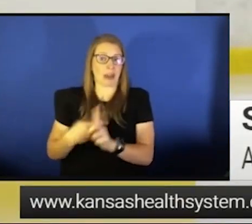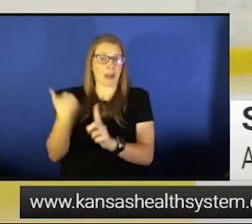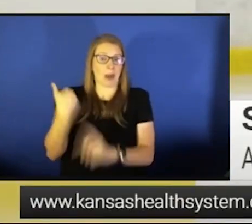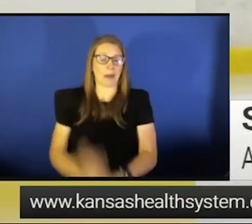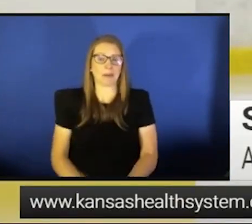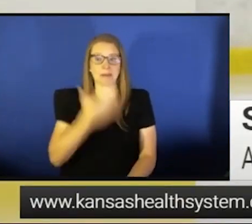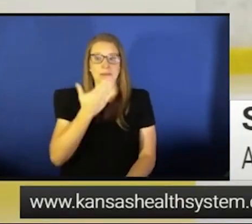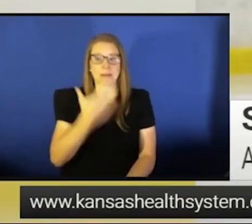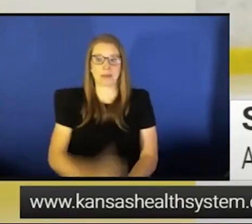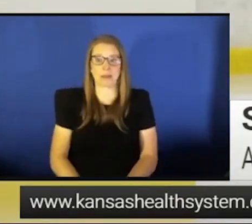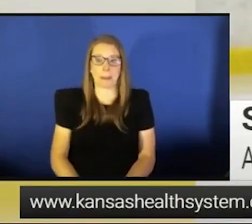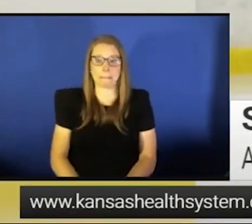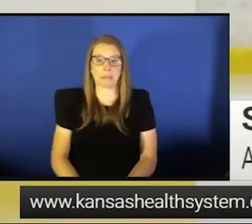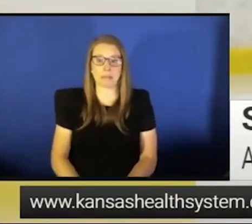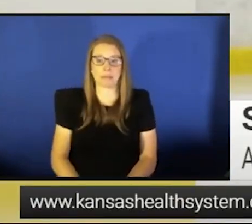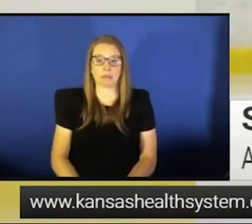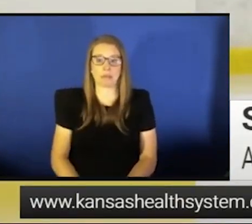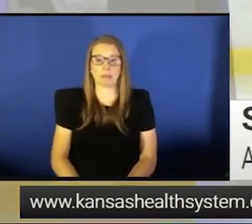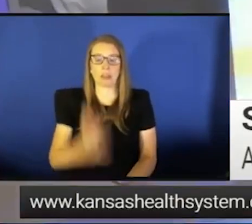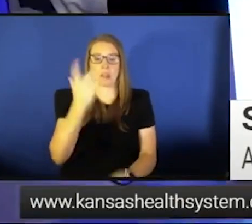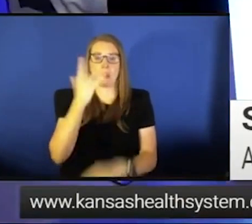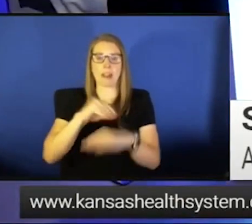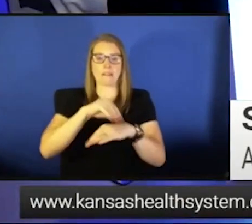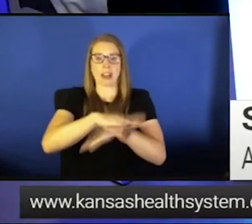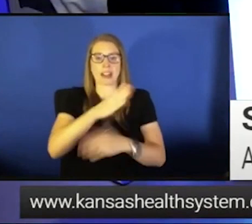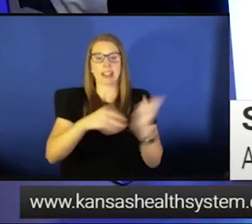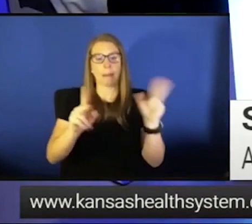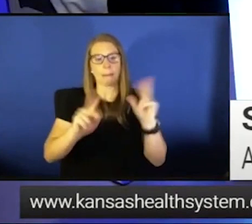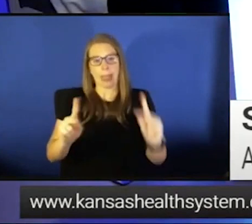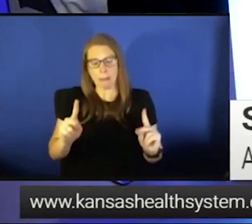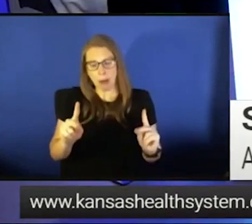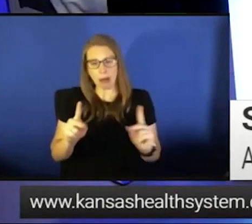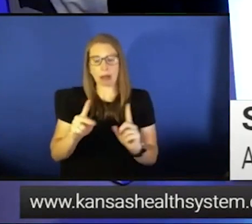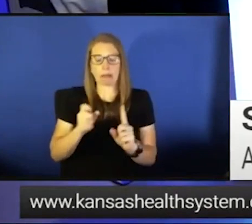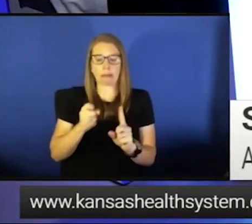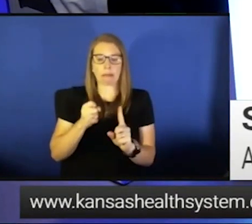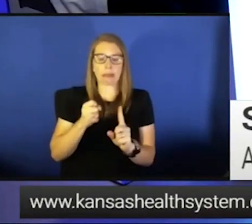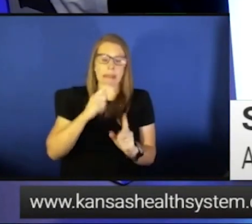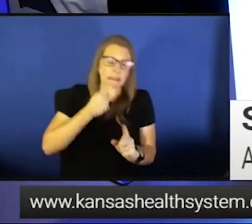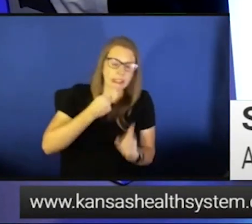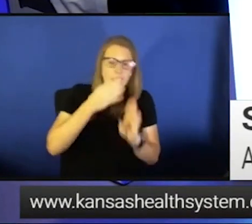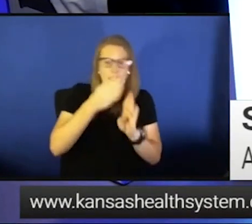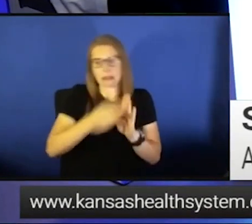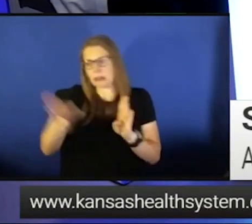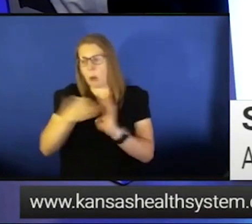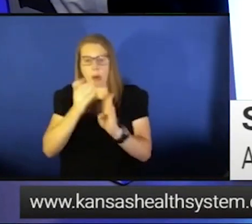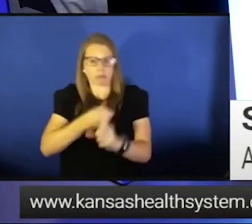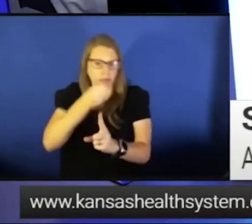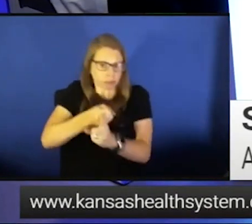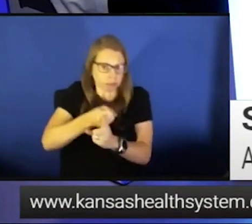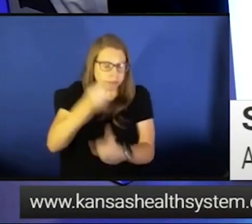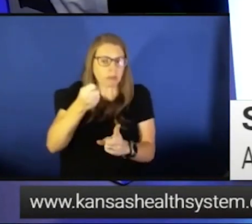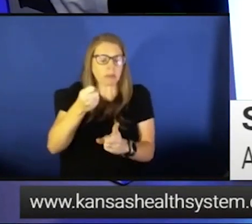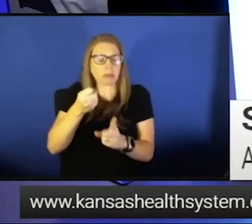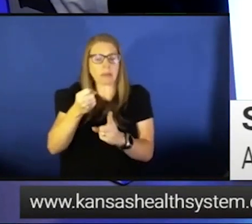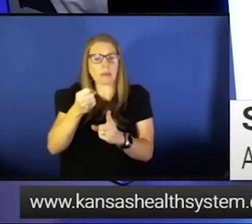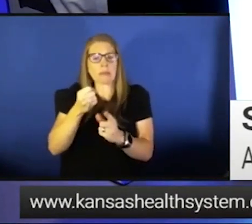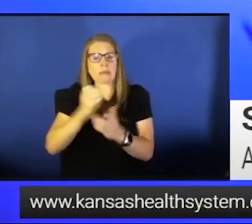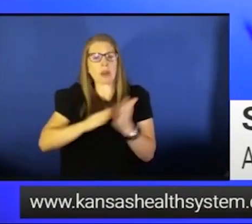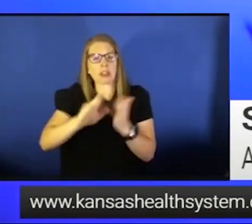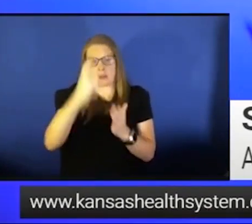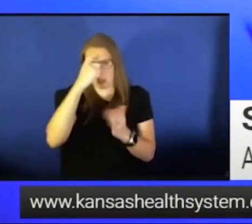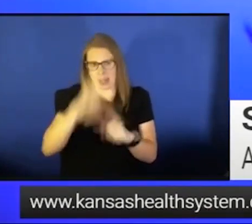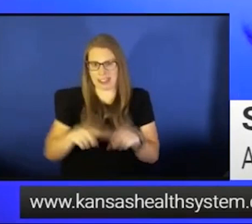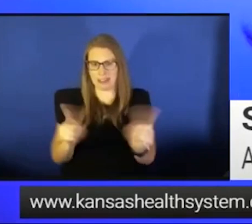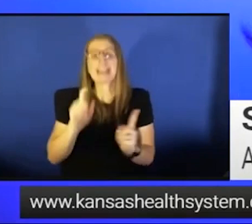you. why does it affect some people some way? Is it the severity of the stroke, or does it just hit people in the parts of their brain differently?